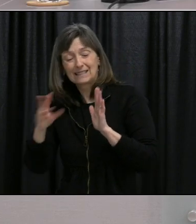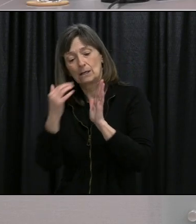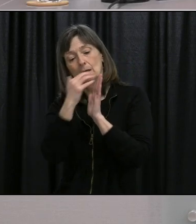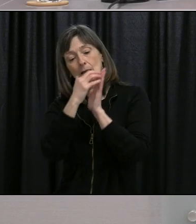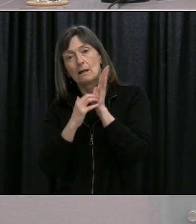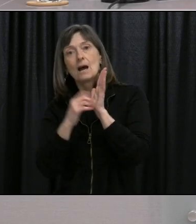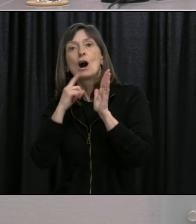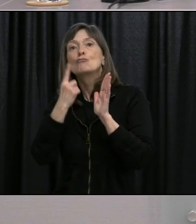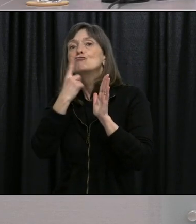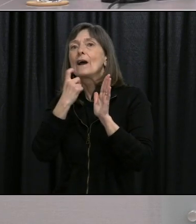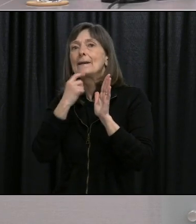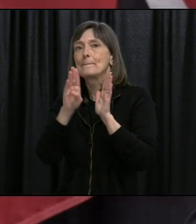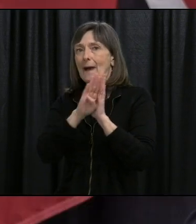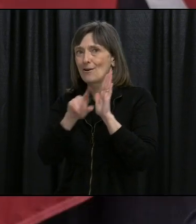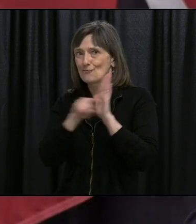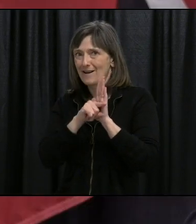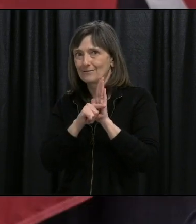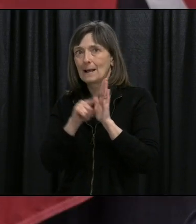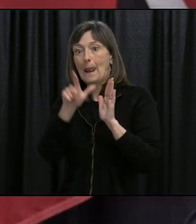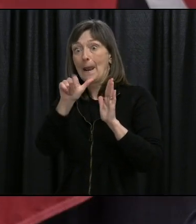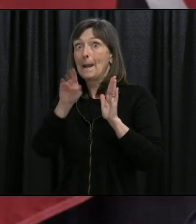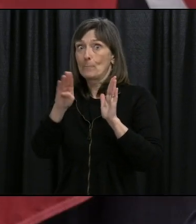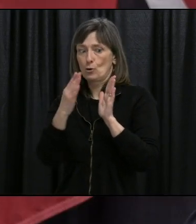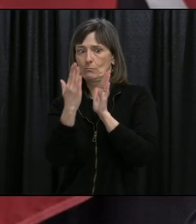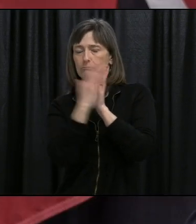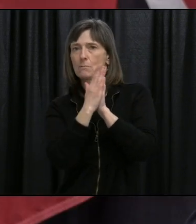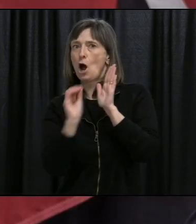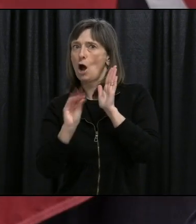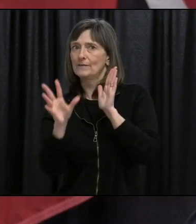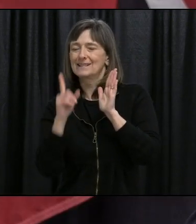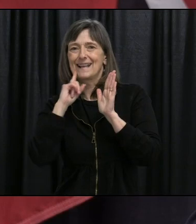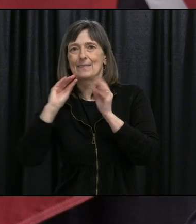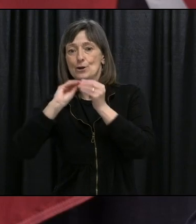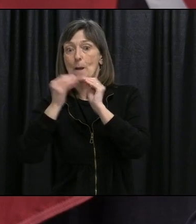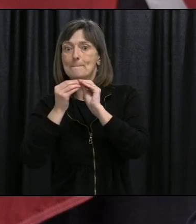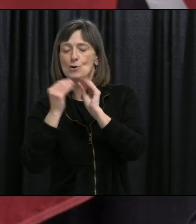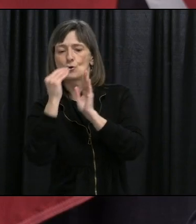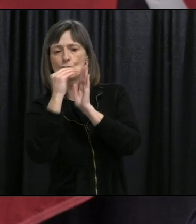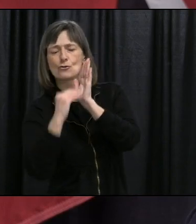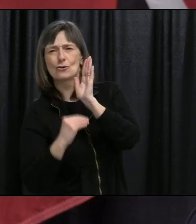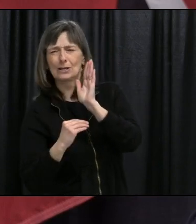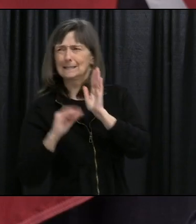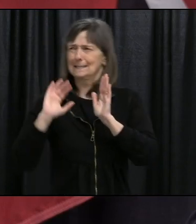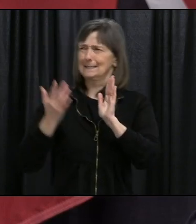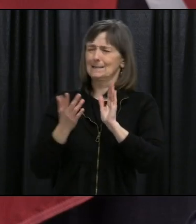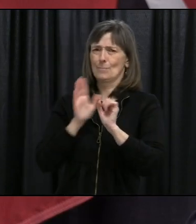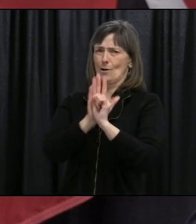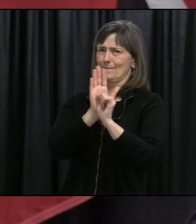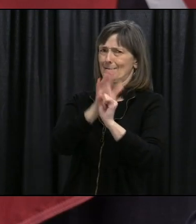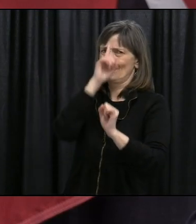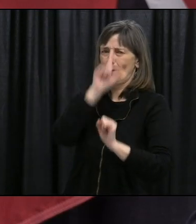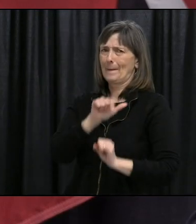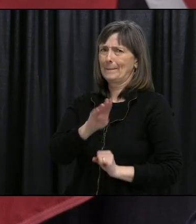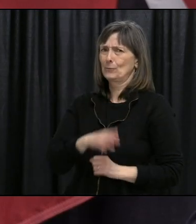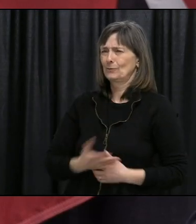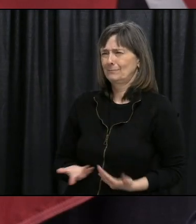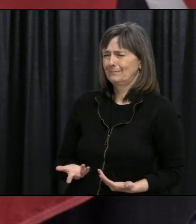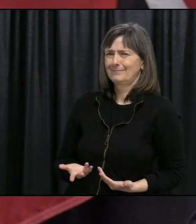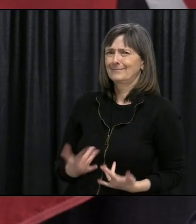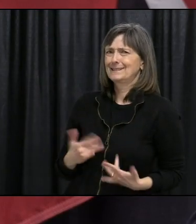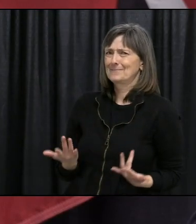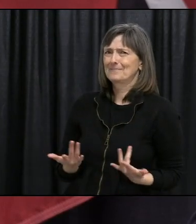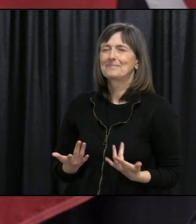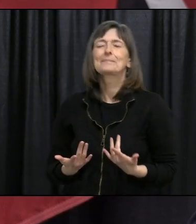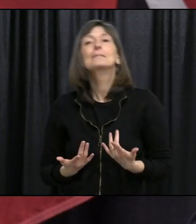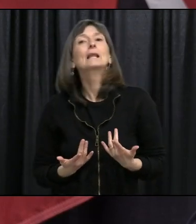public health? I think what was shared there, and I did see that, I think what's happening there is that we're seeing the Liberal Party of Newfoundland